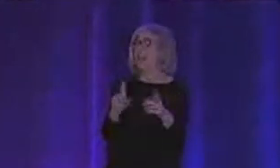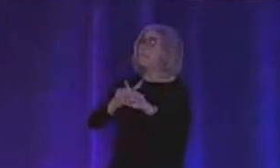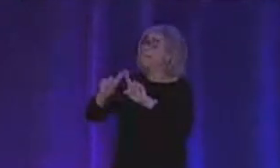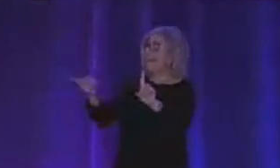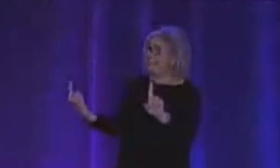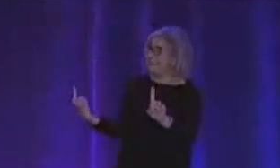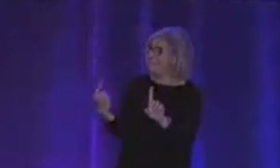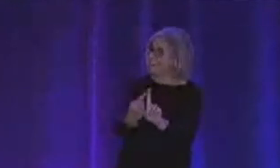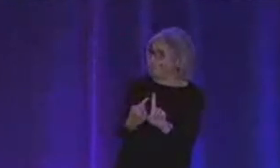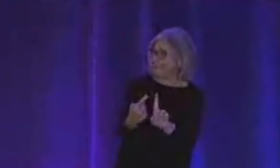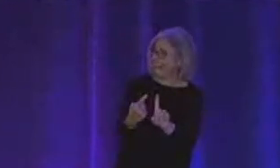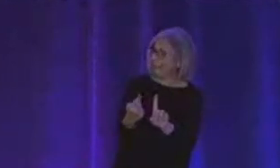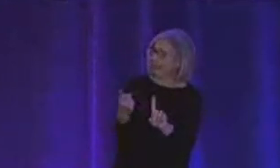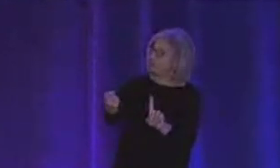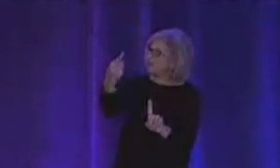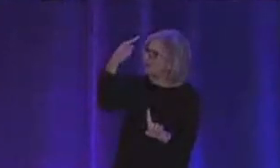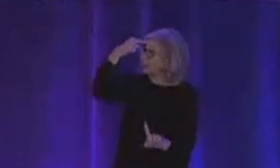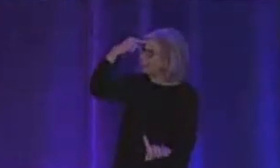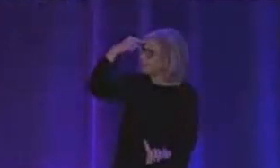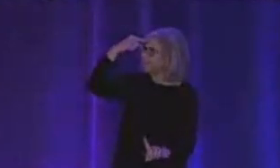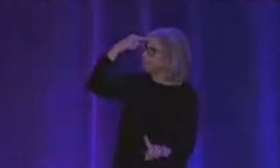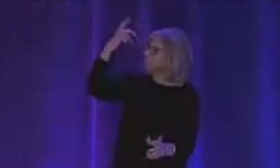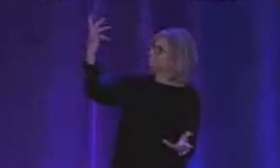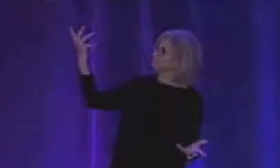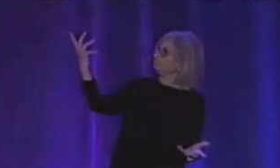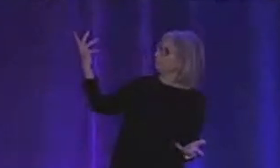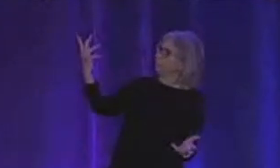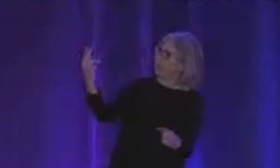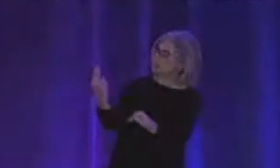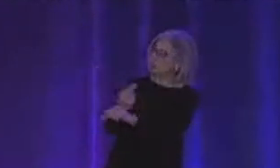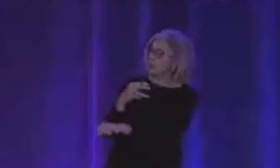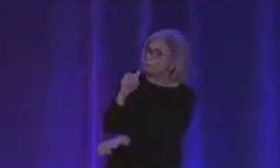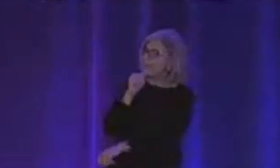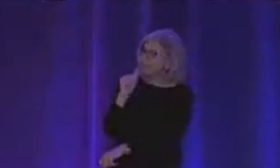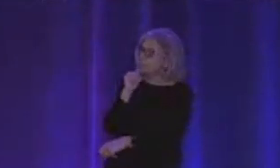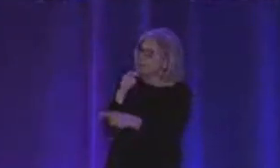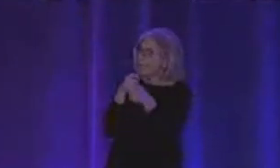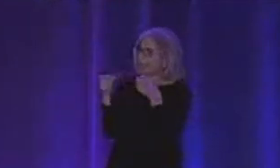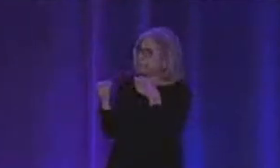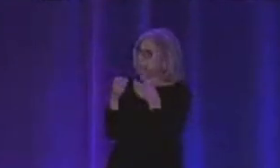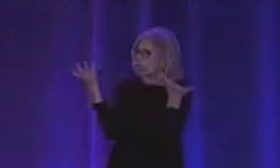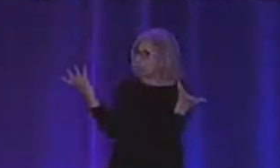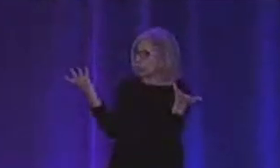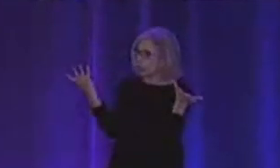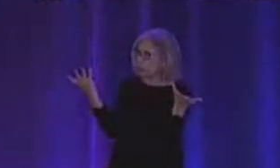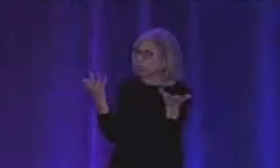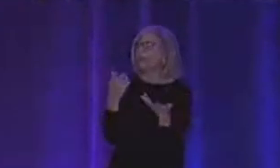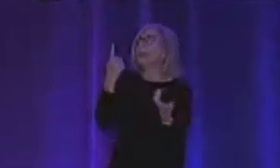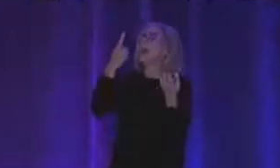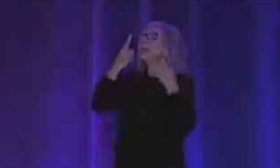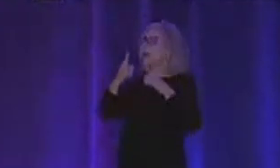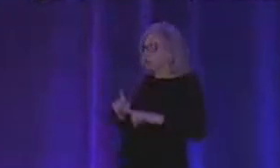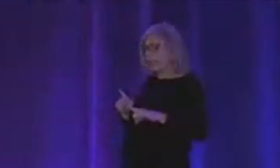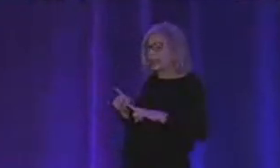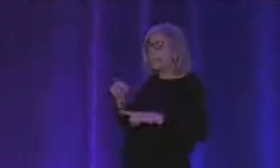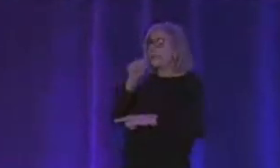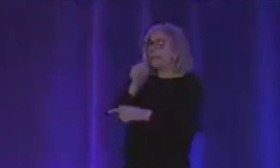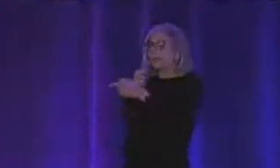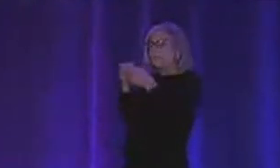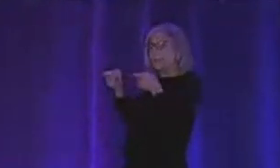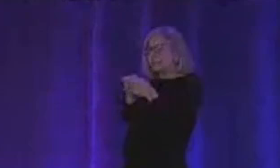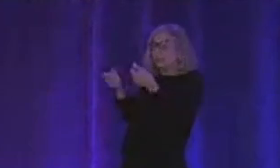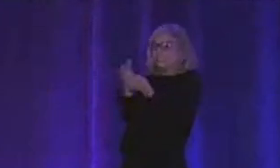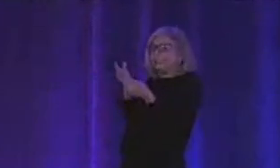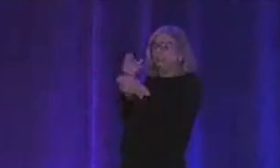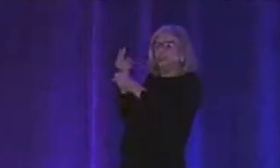But you're probably thinking, why don't you just use a password manager? And I agree, password managers makes passwords